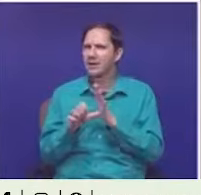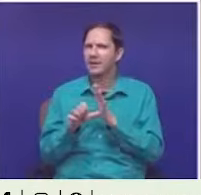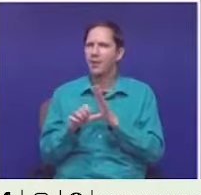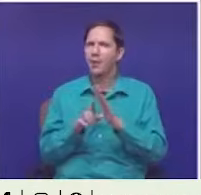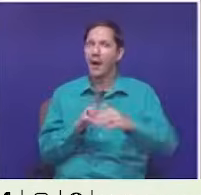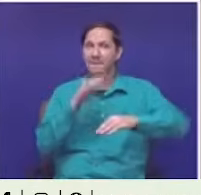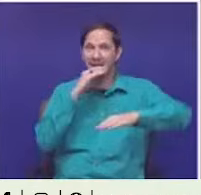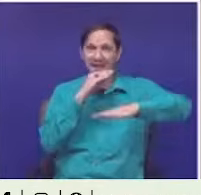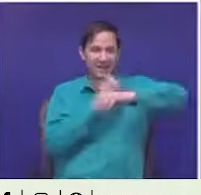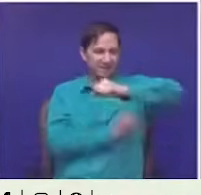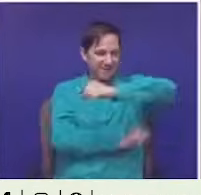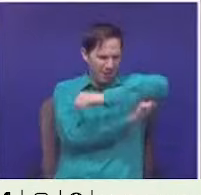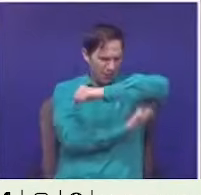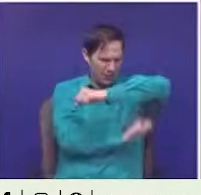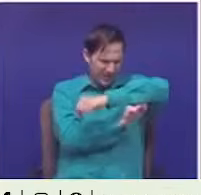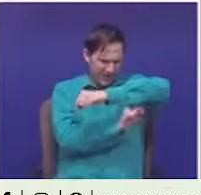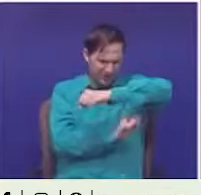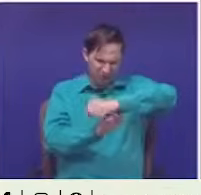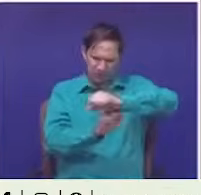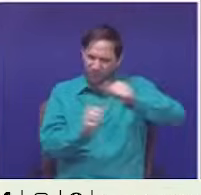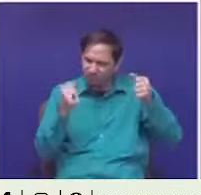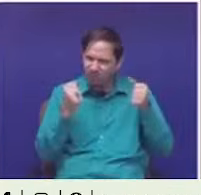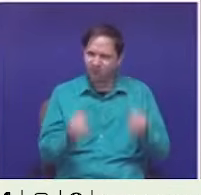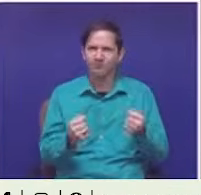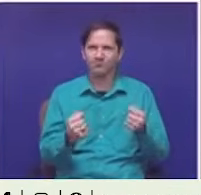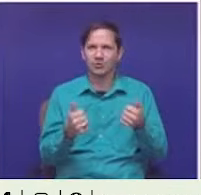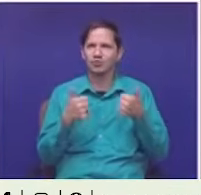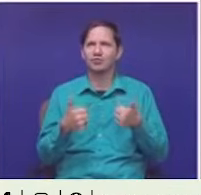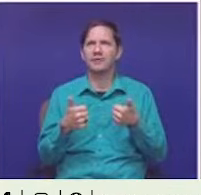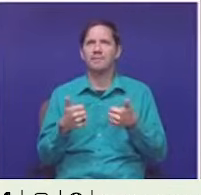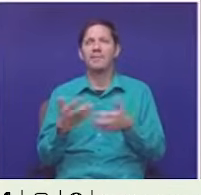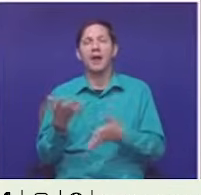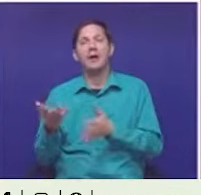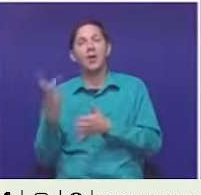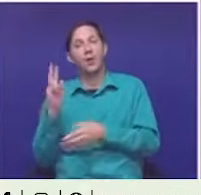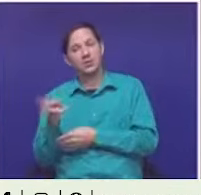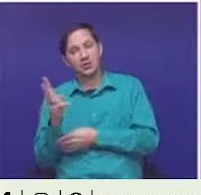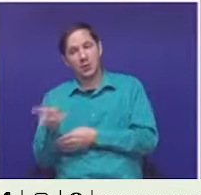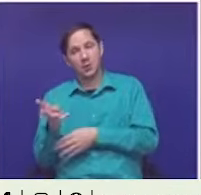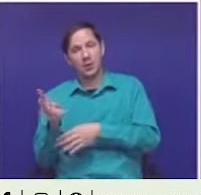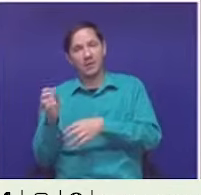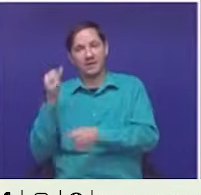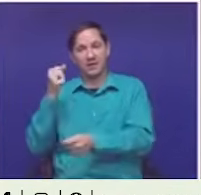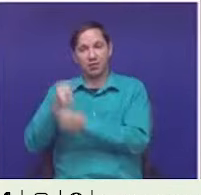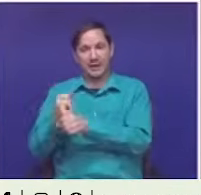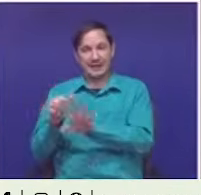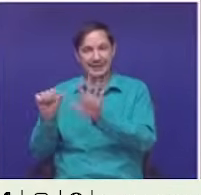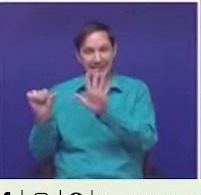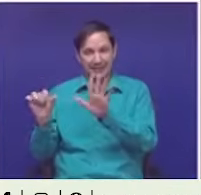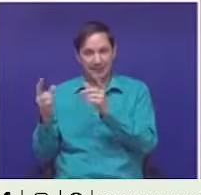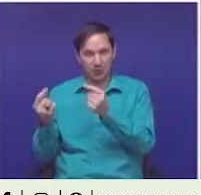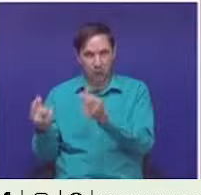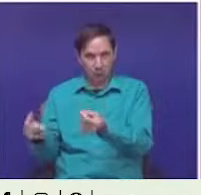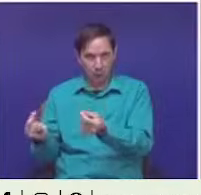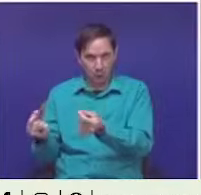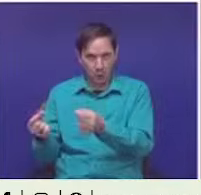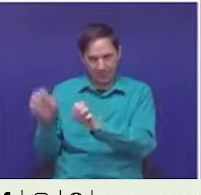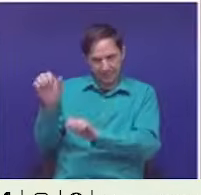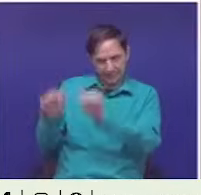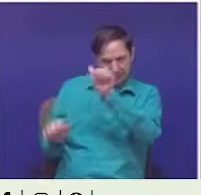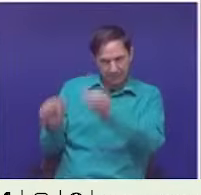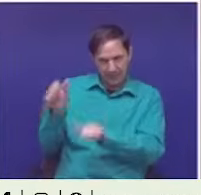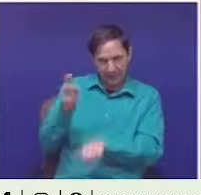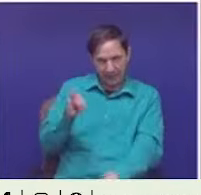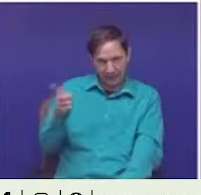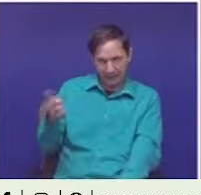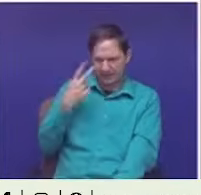It shows you where the children are falling behind. It shows you where you must focus on. It's literally telling you how you must run